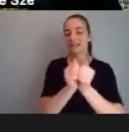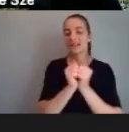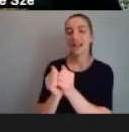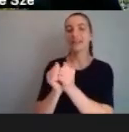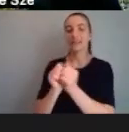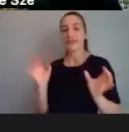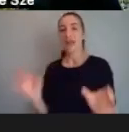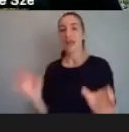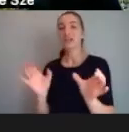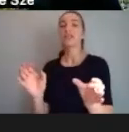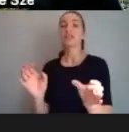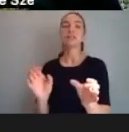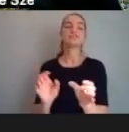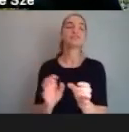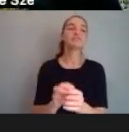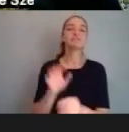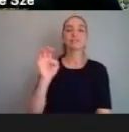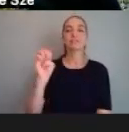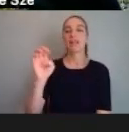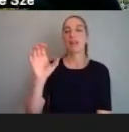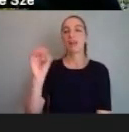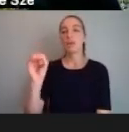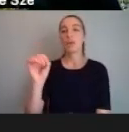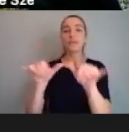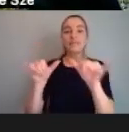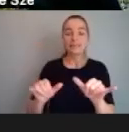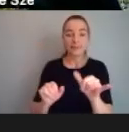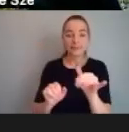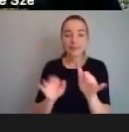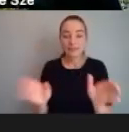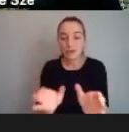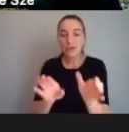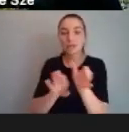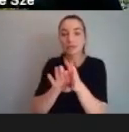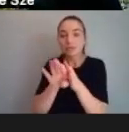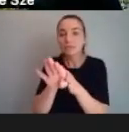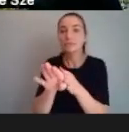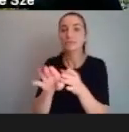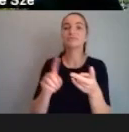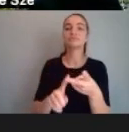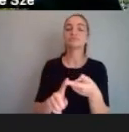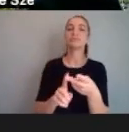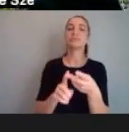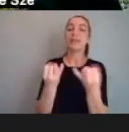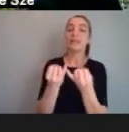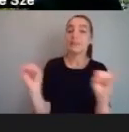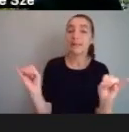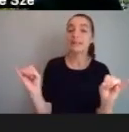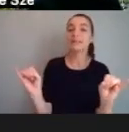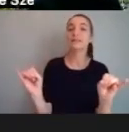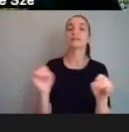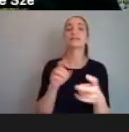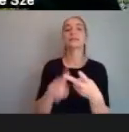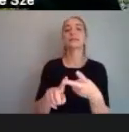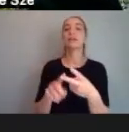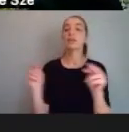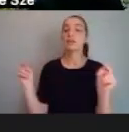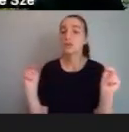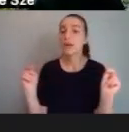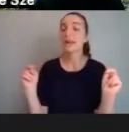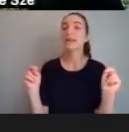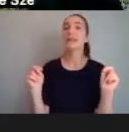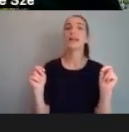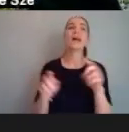ecosystems and decarbonizing the economy. Grounded in non-sovereign sovereignty, solidarity, and radical mutuality between diverse